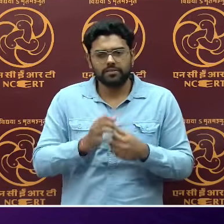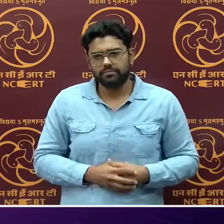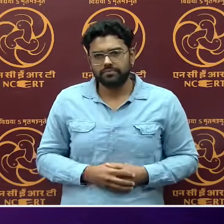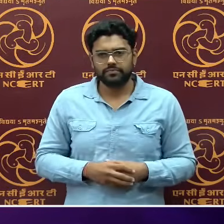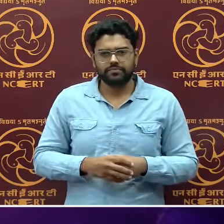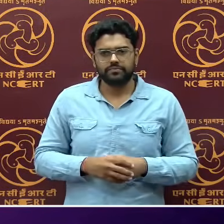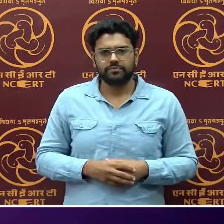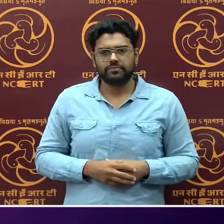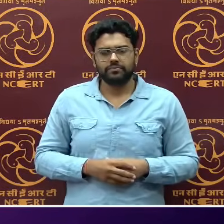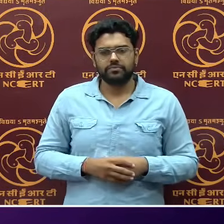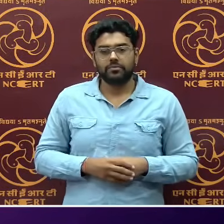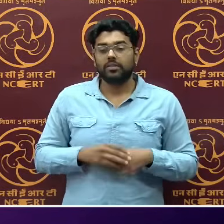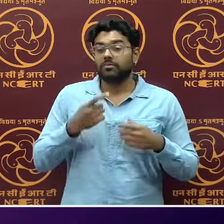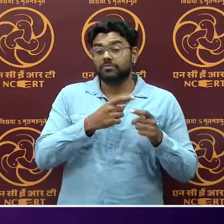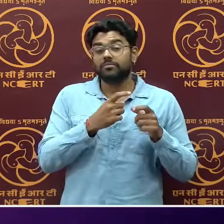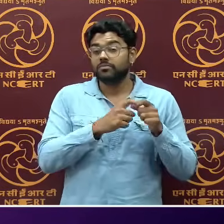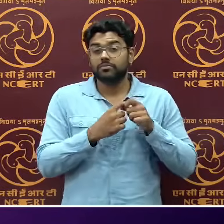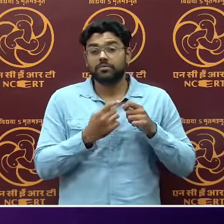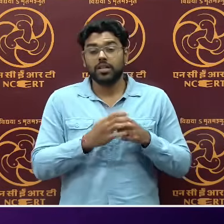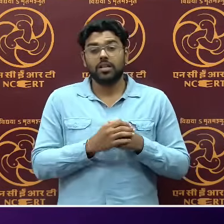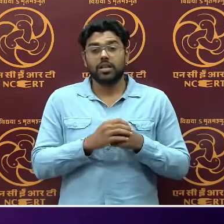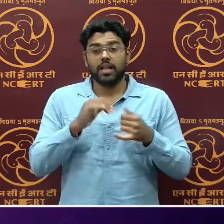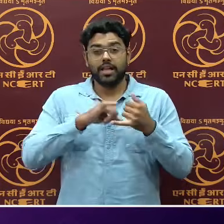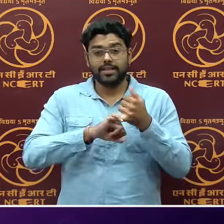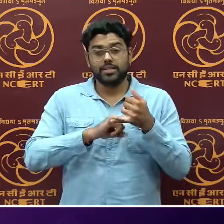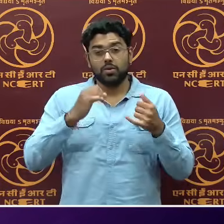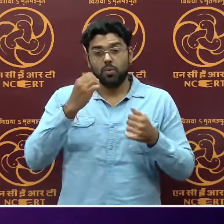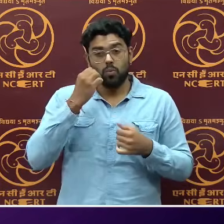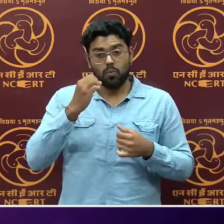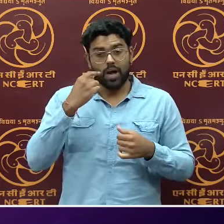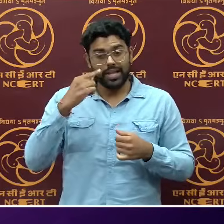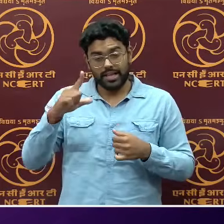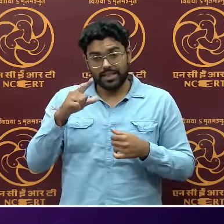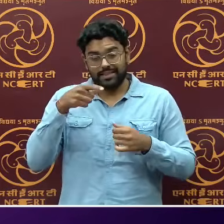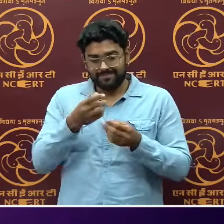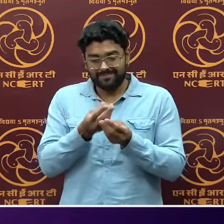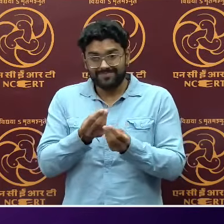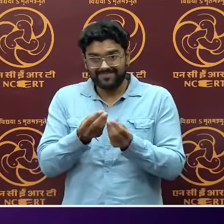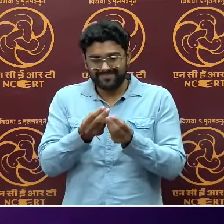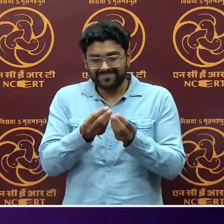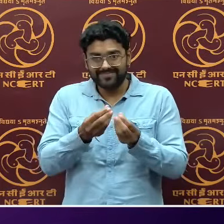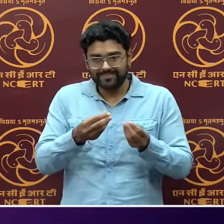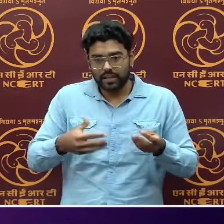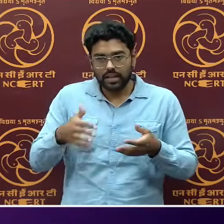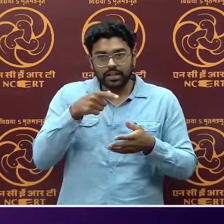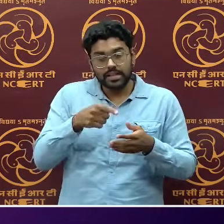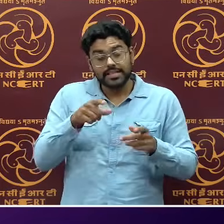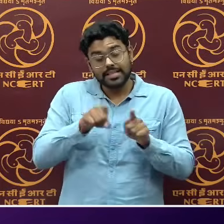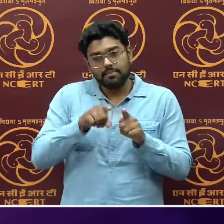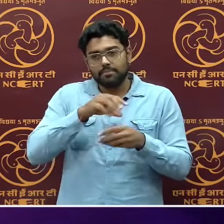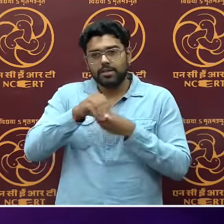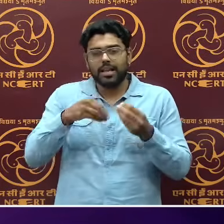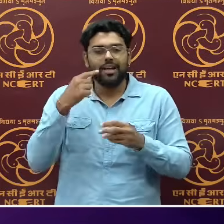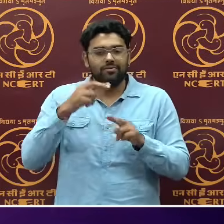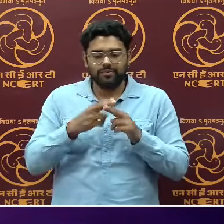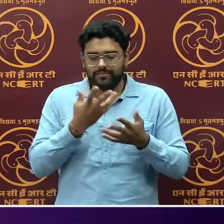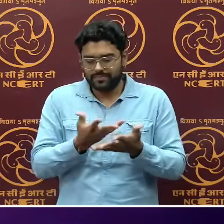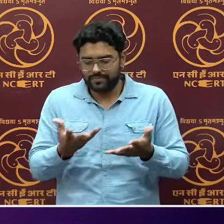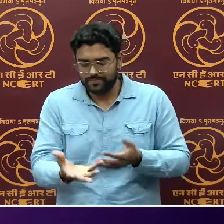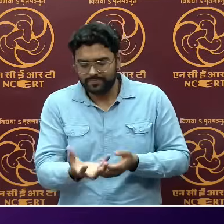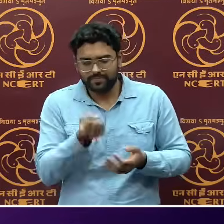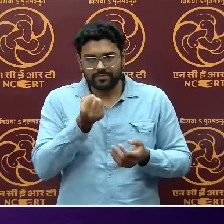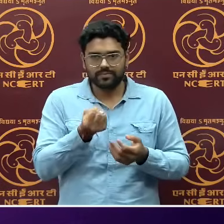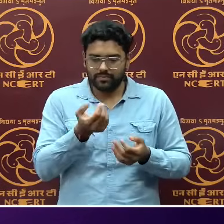Okay, and then you talked about soil. So soil also is a mixture. So when we pick up soil, we see there is humus